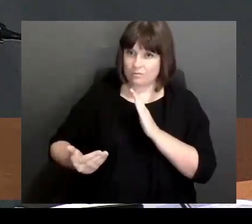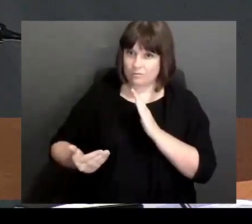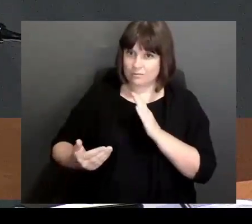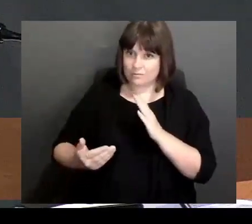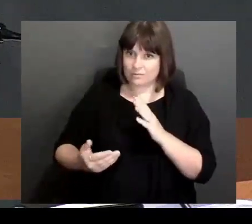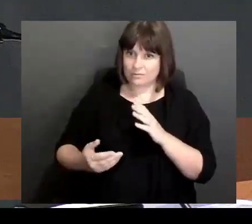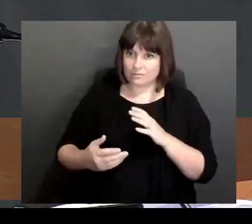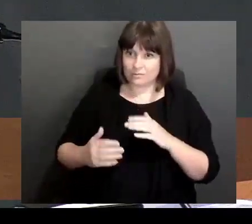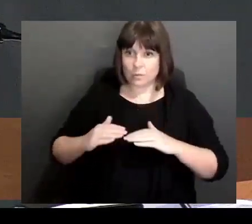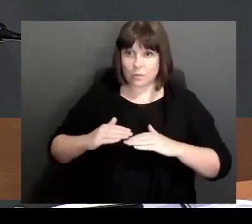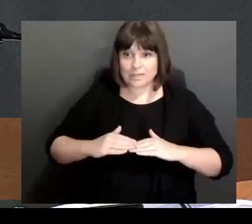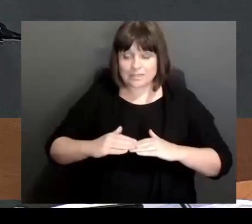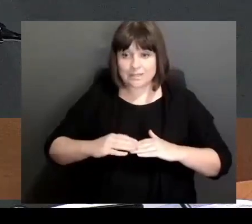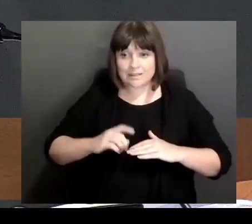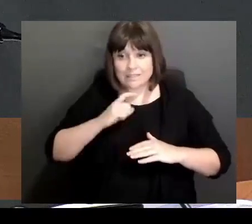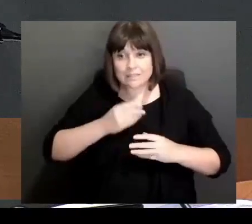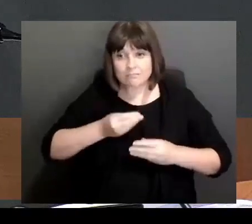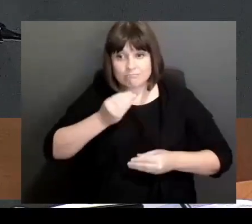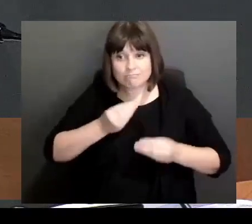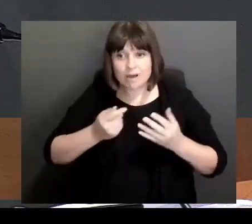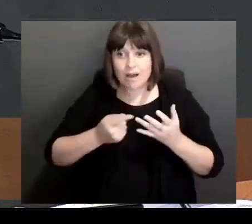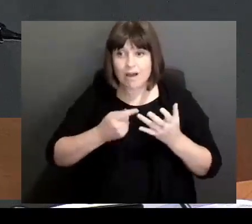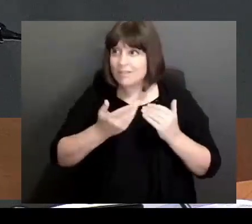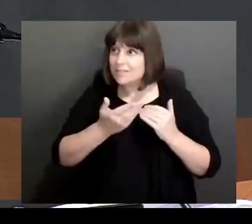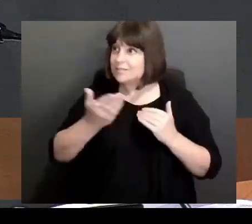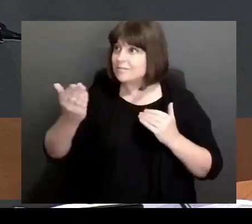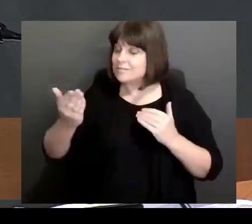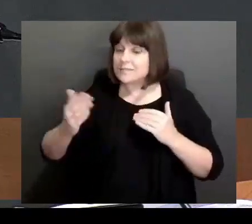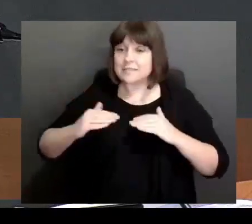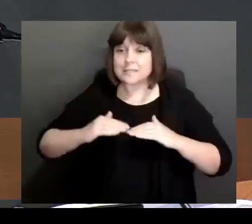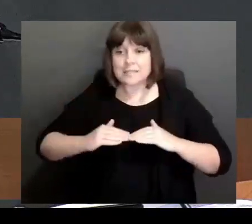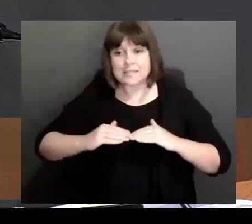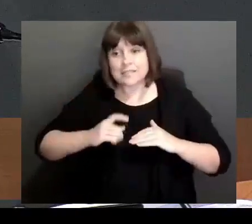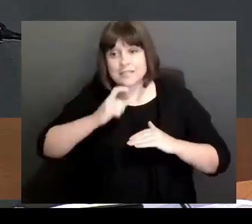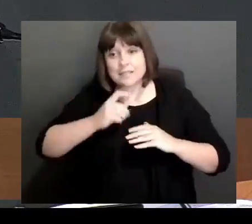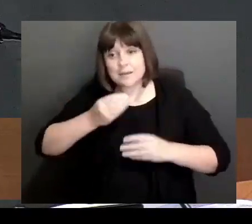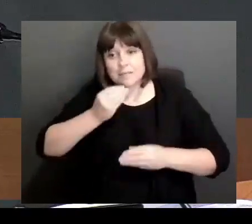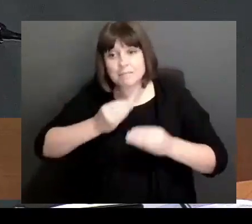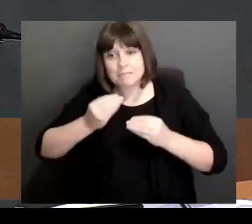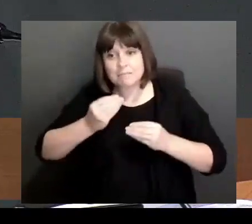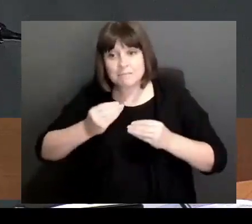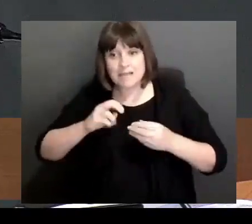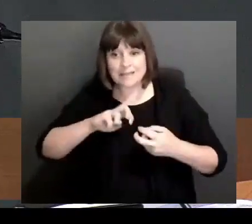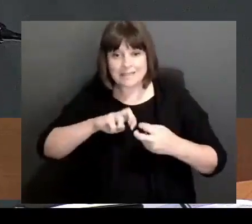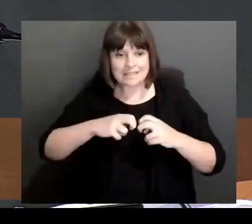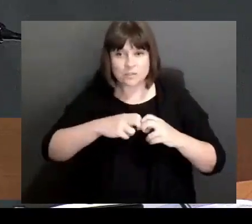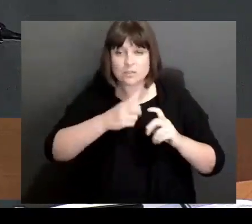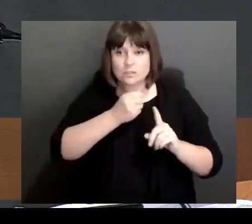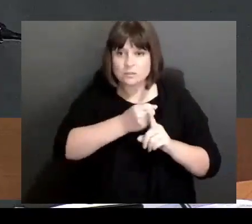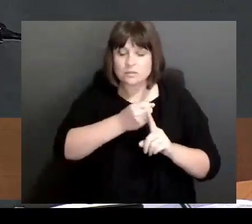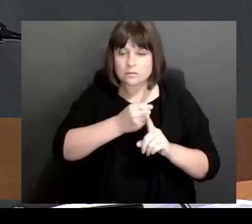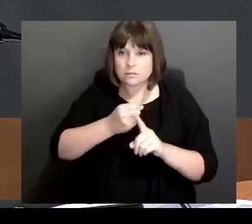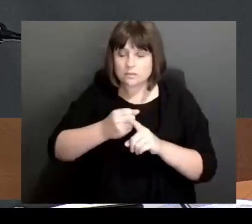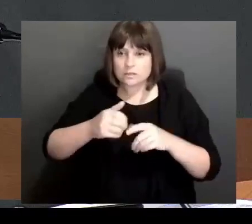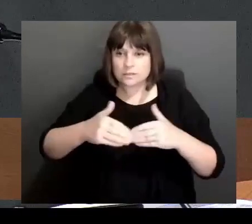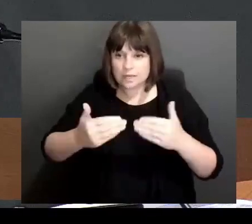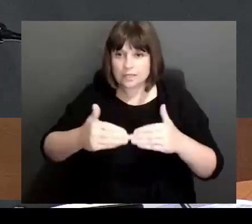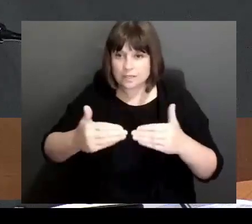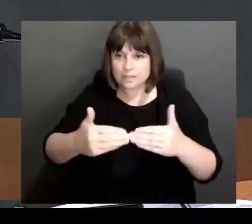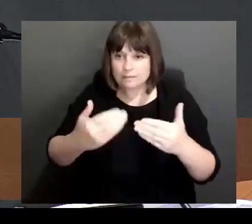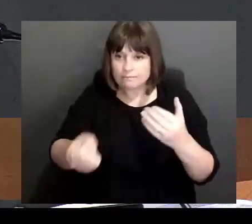others sitting down having dinner on whom these issues impact daily. Yes.